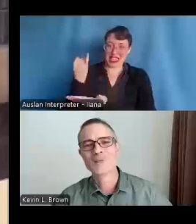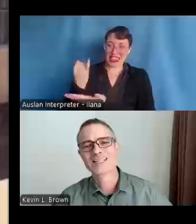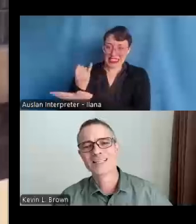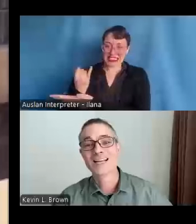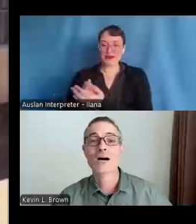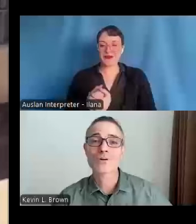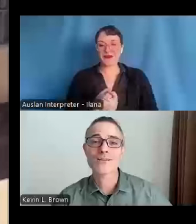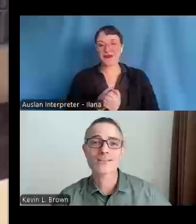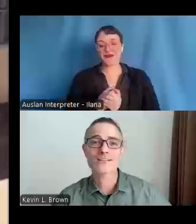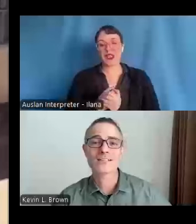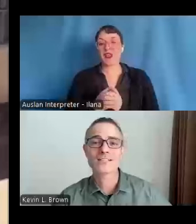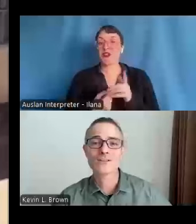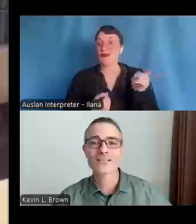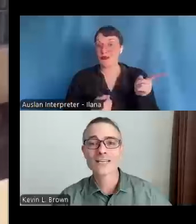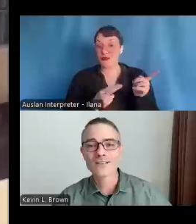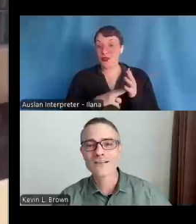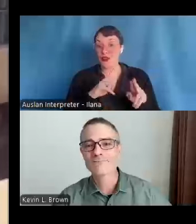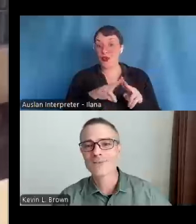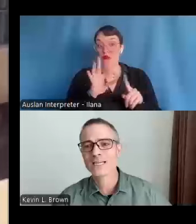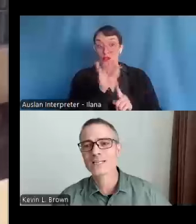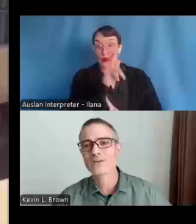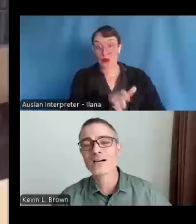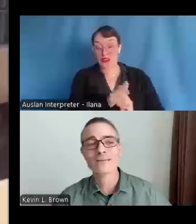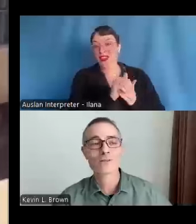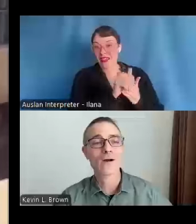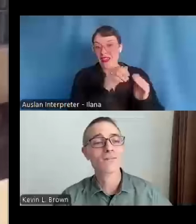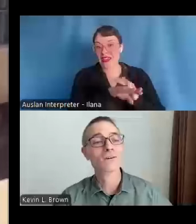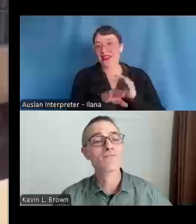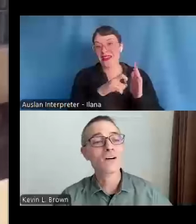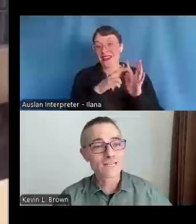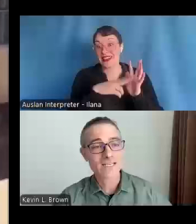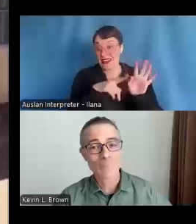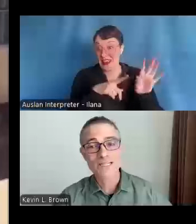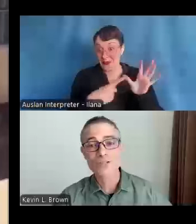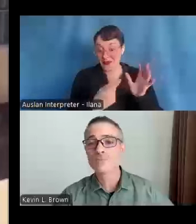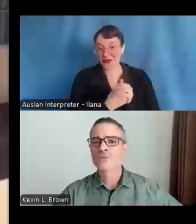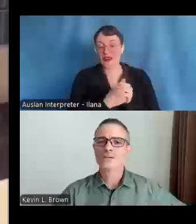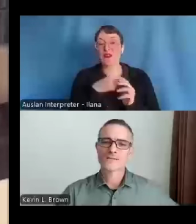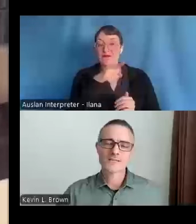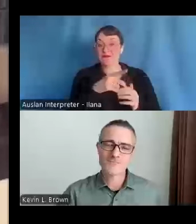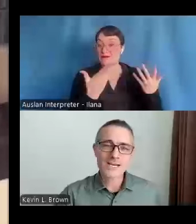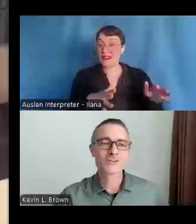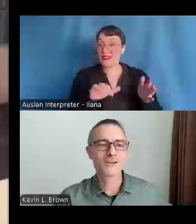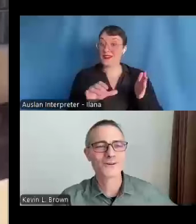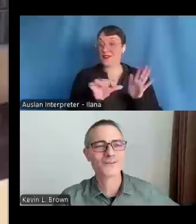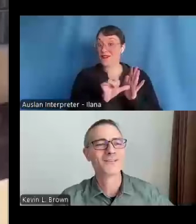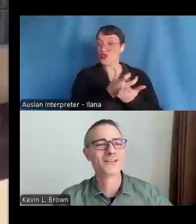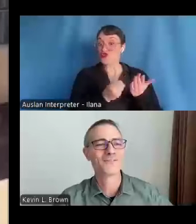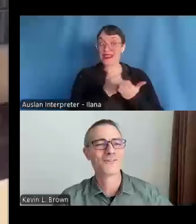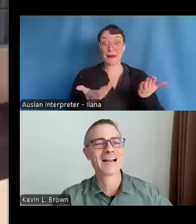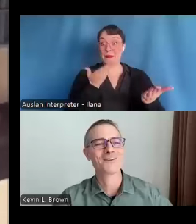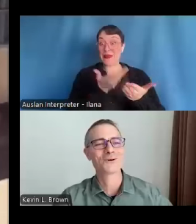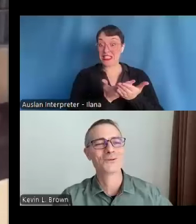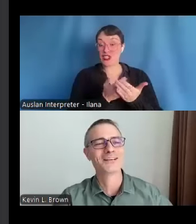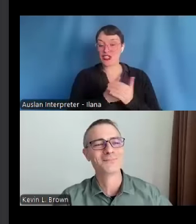so back to that nonprofit leader in Kenya and in Uganda. So after a fundraising pitch, this major donor